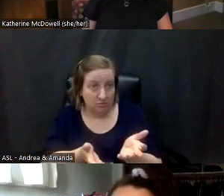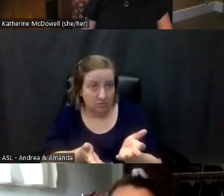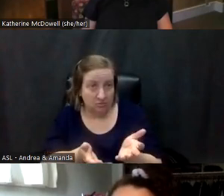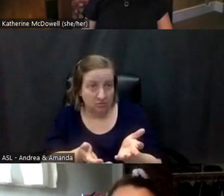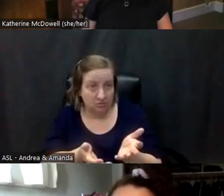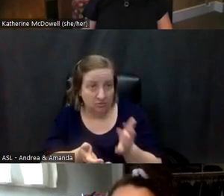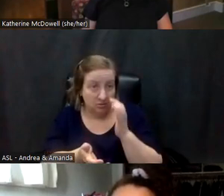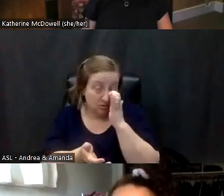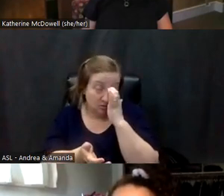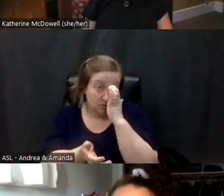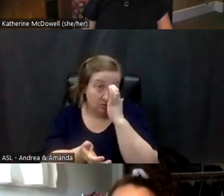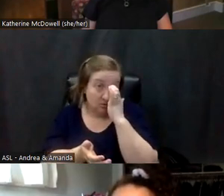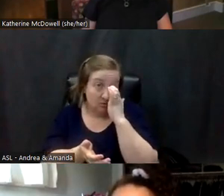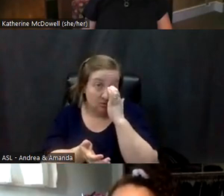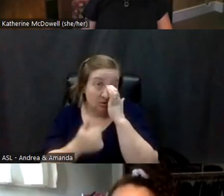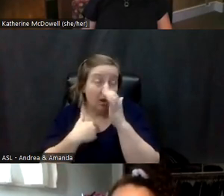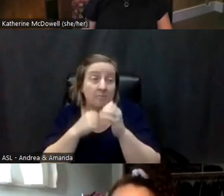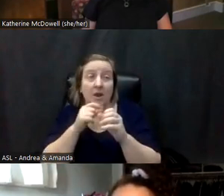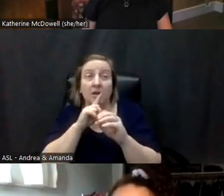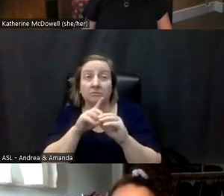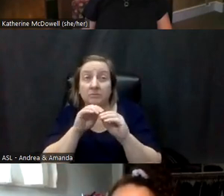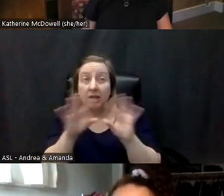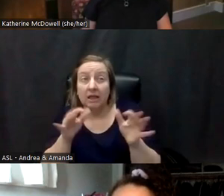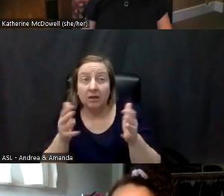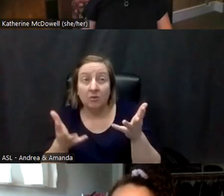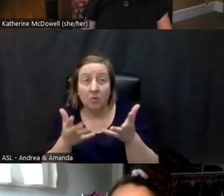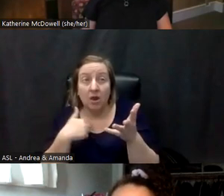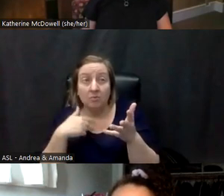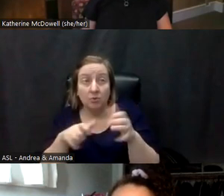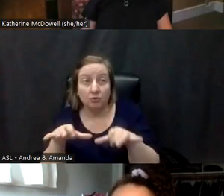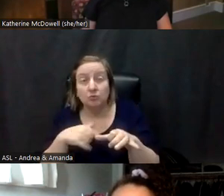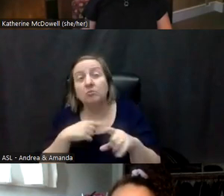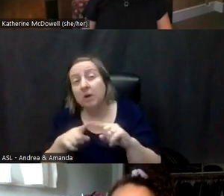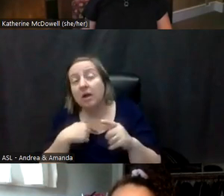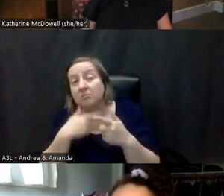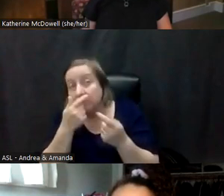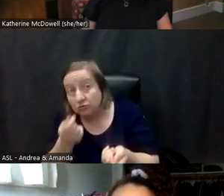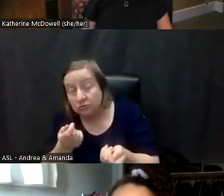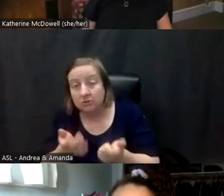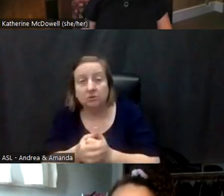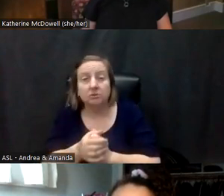I'm not 100% clear what the assignment would be, but I'm interested in it.